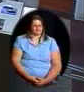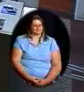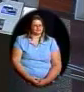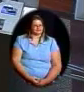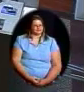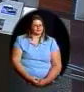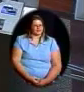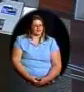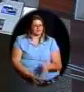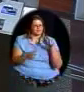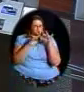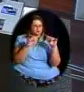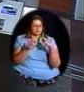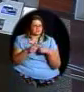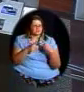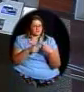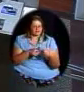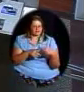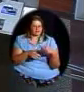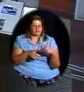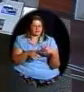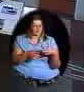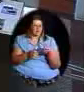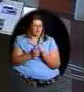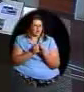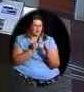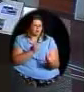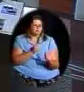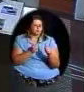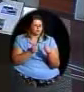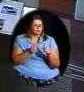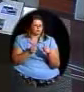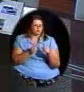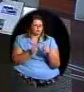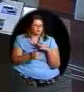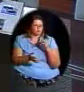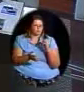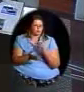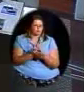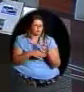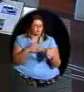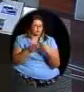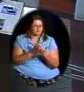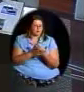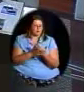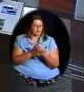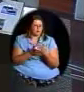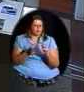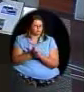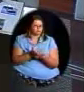Mr. President, I move that we approve all bids and contracts and agreements as listed, except for item 6.04.